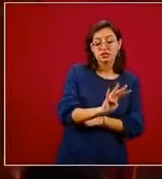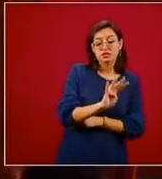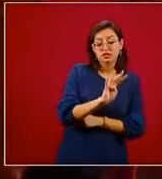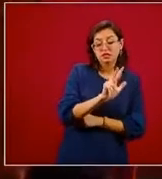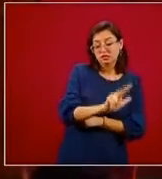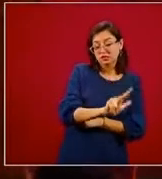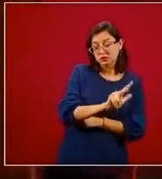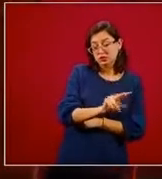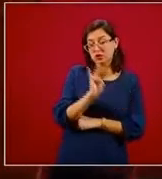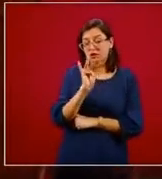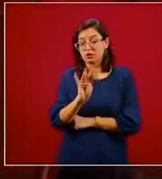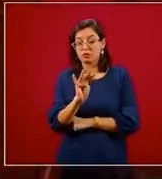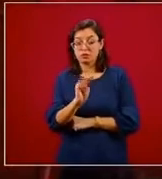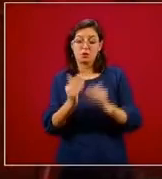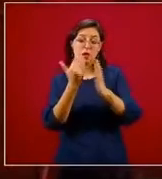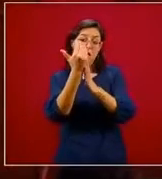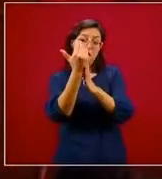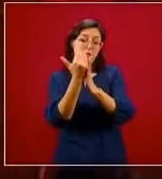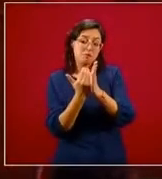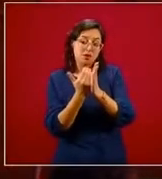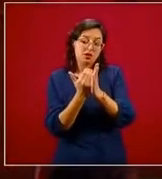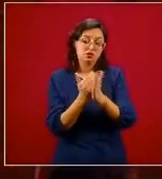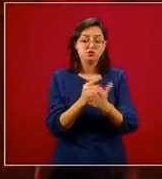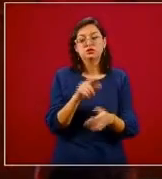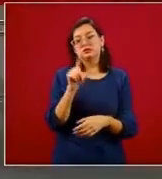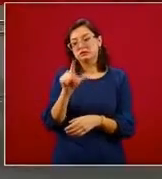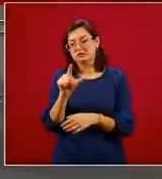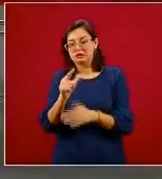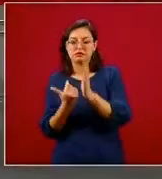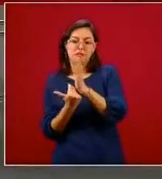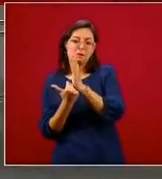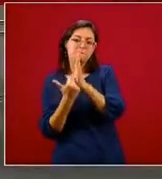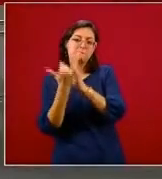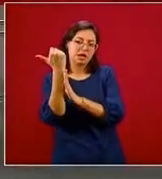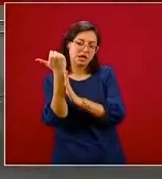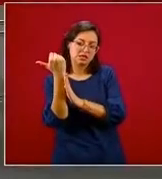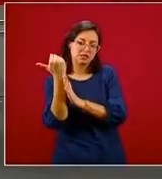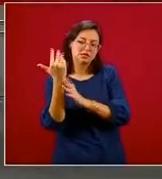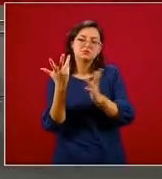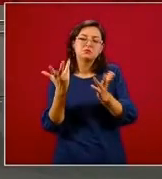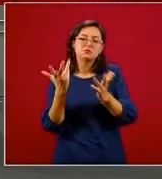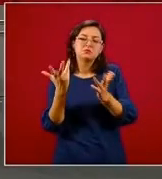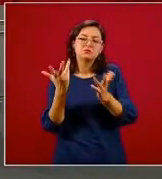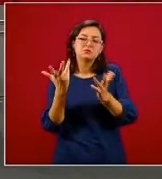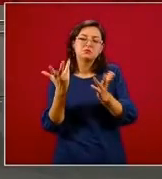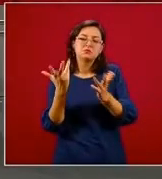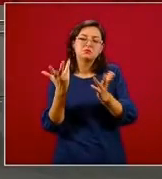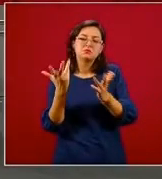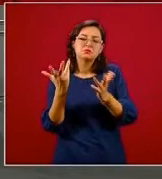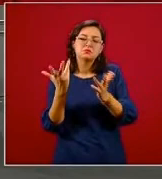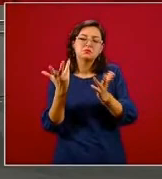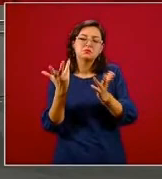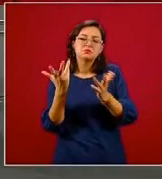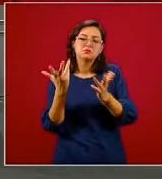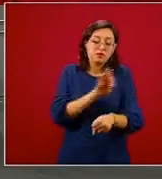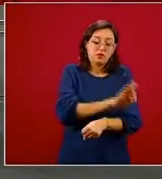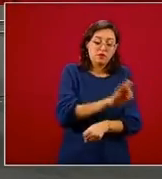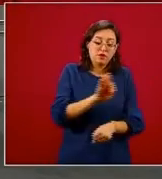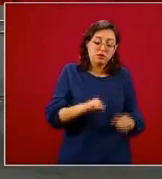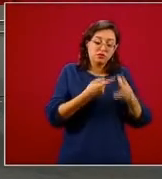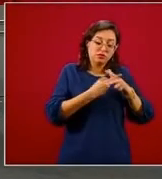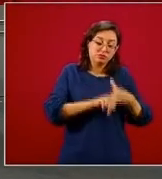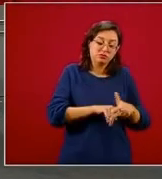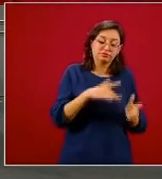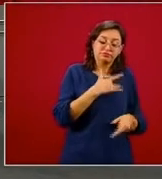percentage of positivity pertaining to week 18 and week 19 would be below week 17. And due to